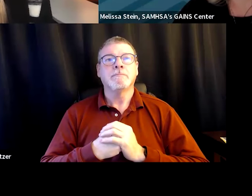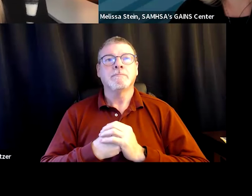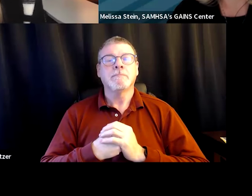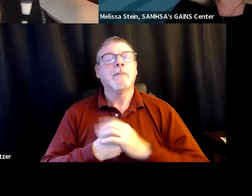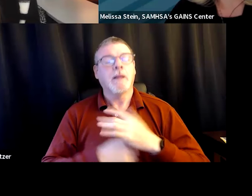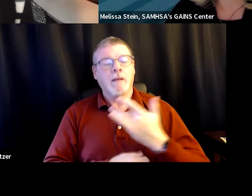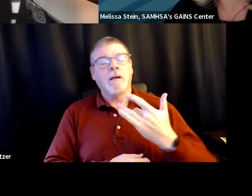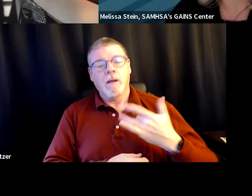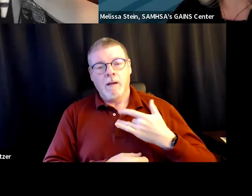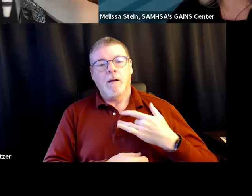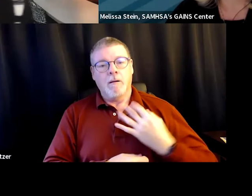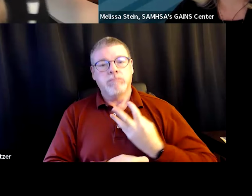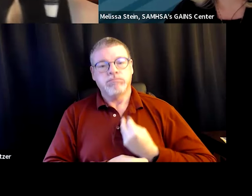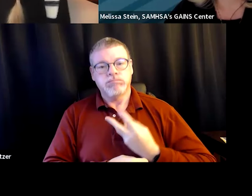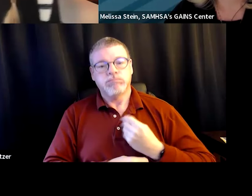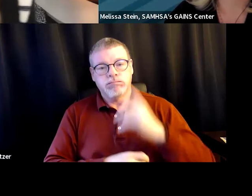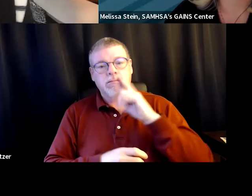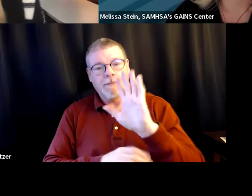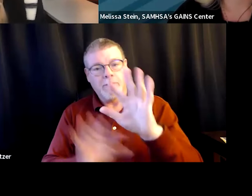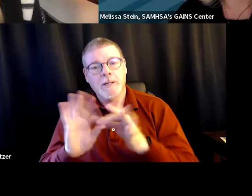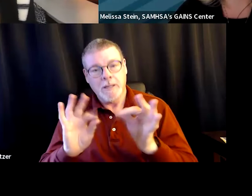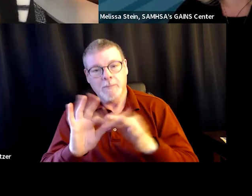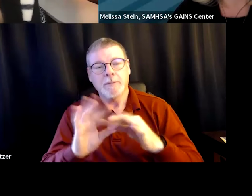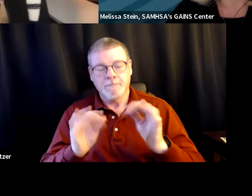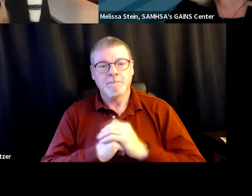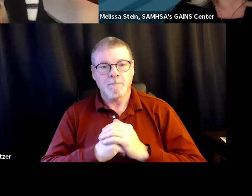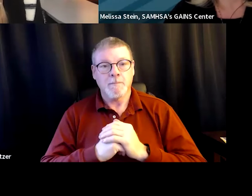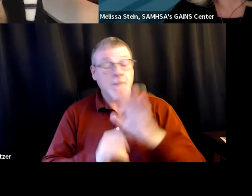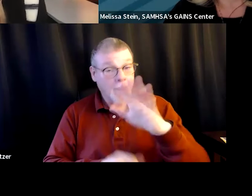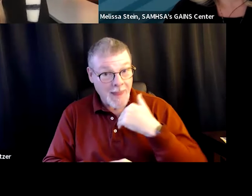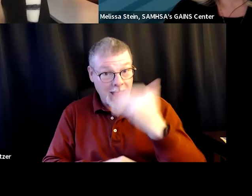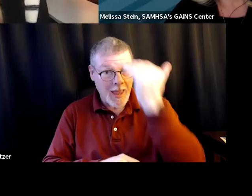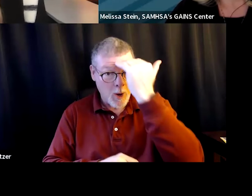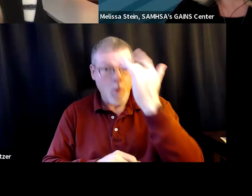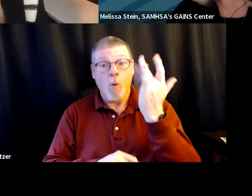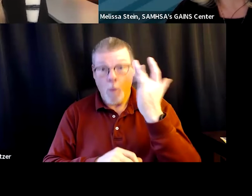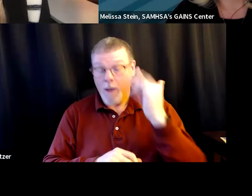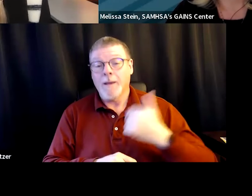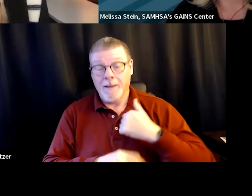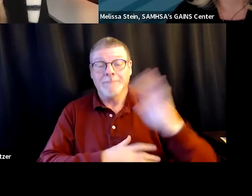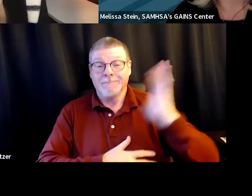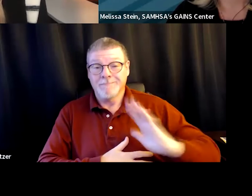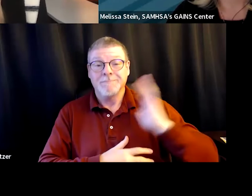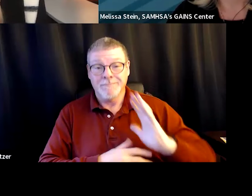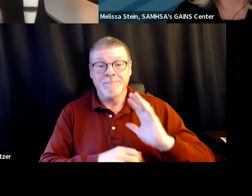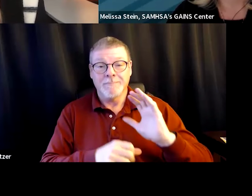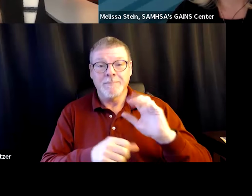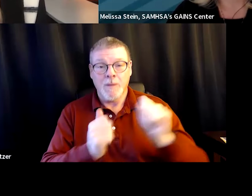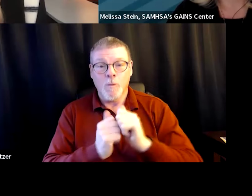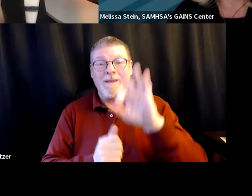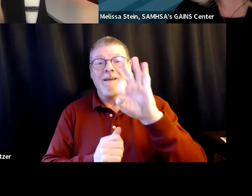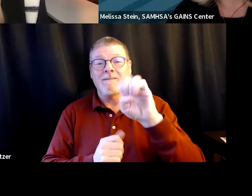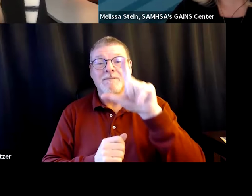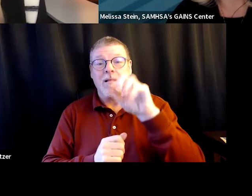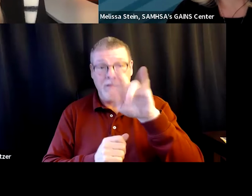empathy for Charisse's comment, and I say that knowing that I had a caseload with felony probation,